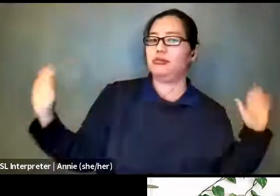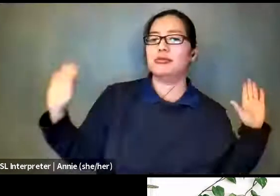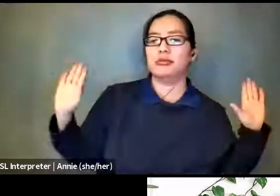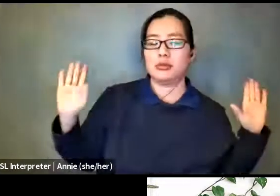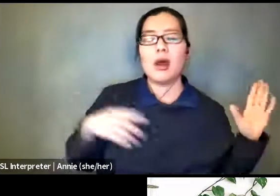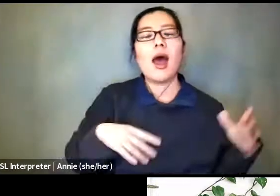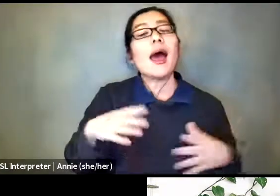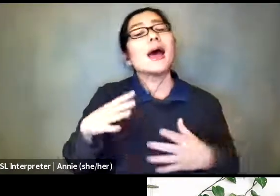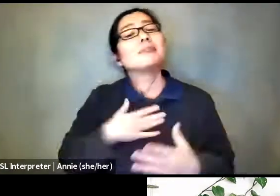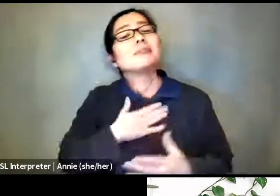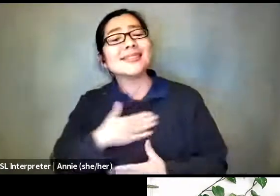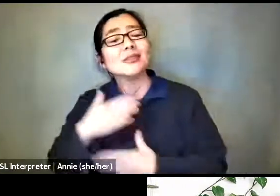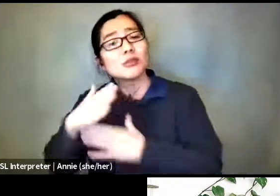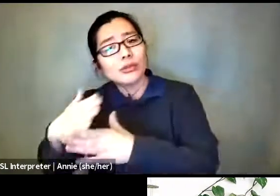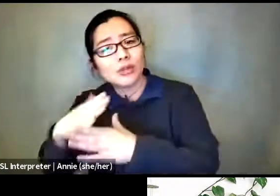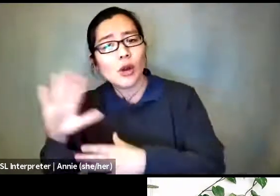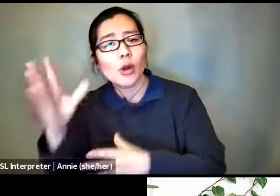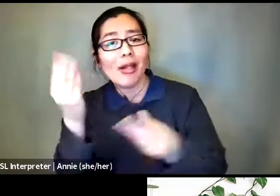land you are on, and